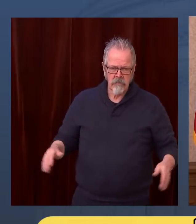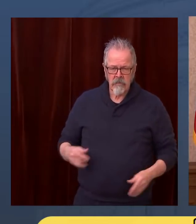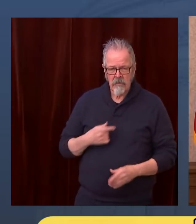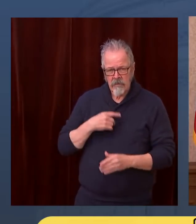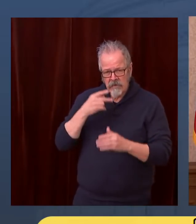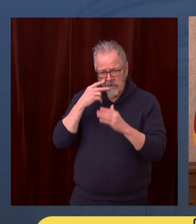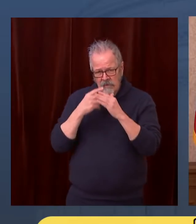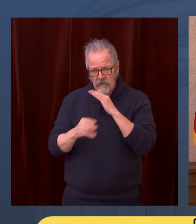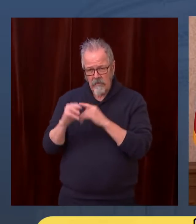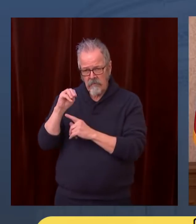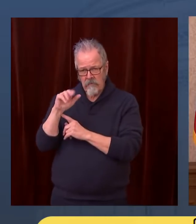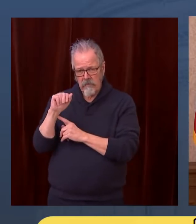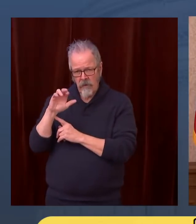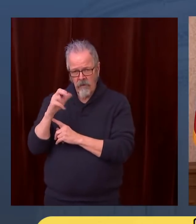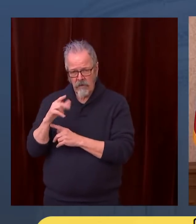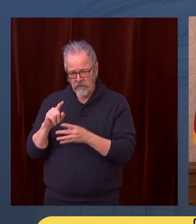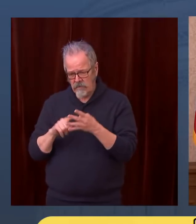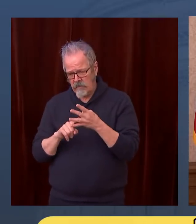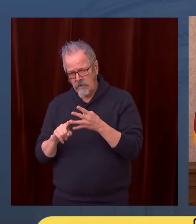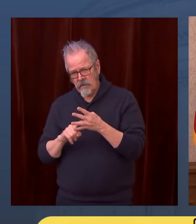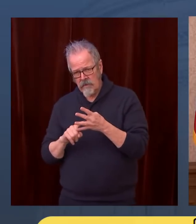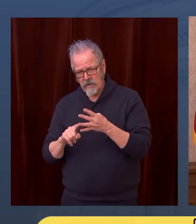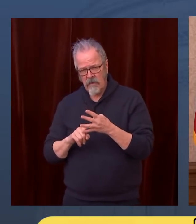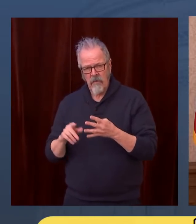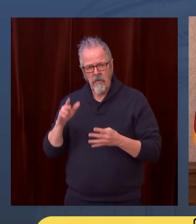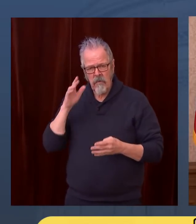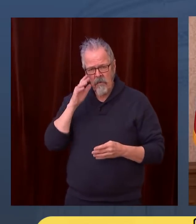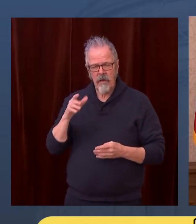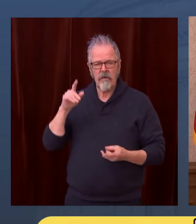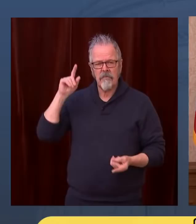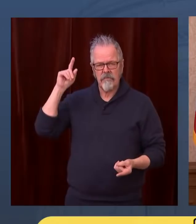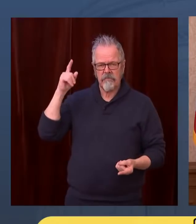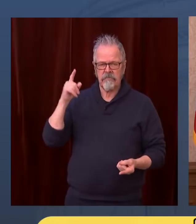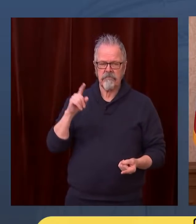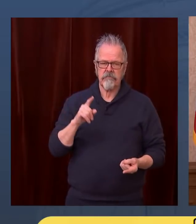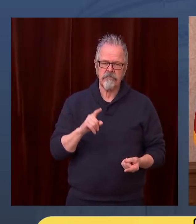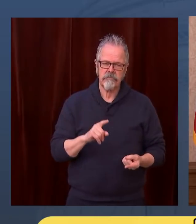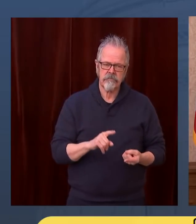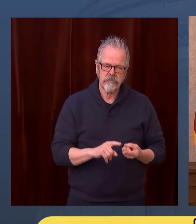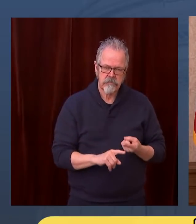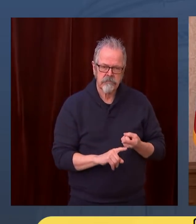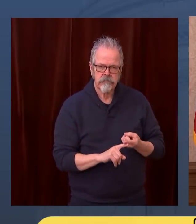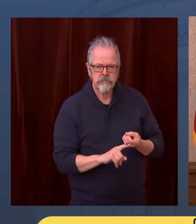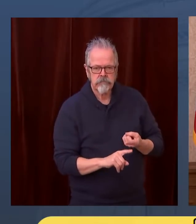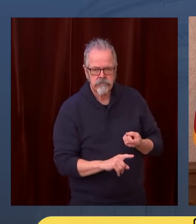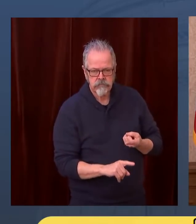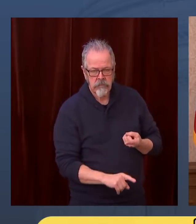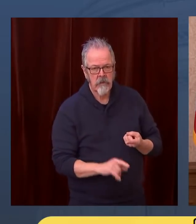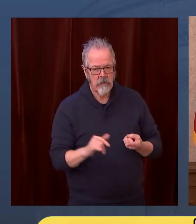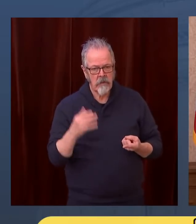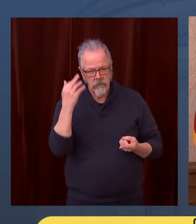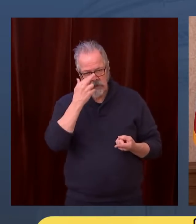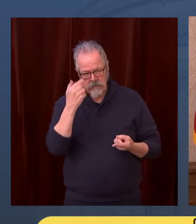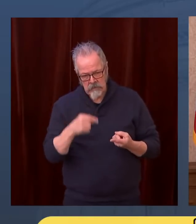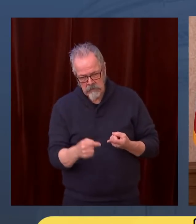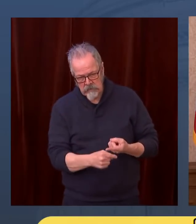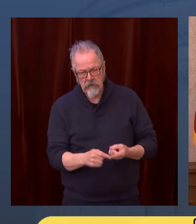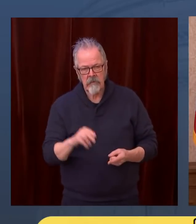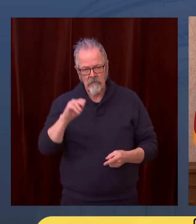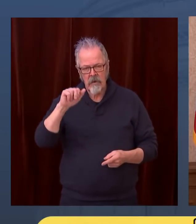in March to prevent that from occurring. That is ultimately the goal. But I am hopeful that